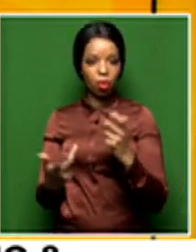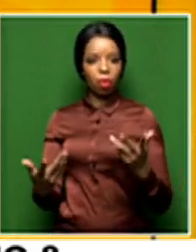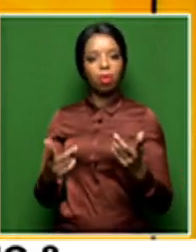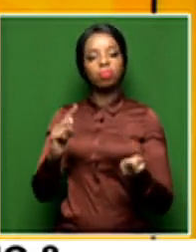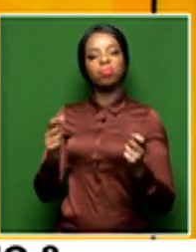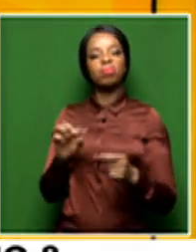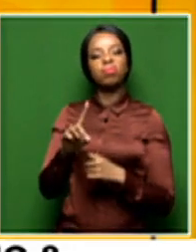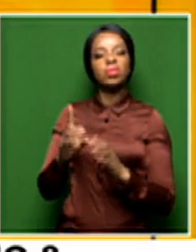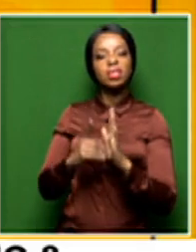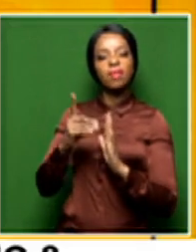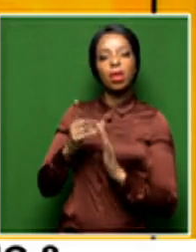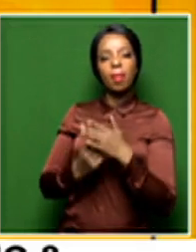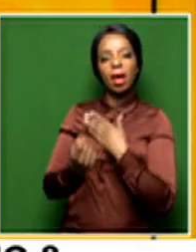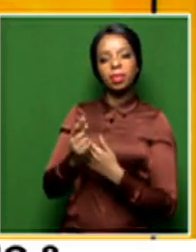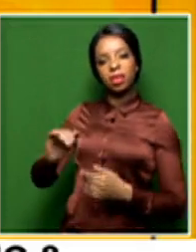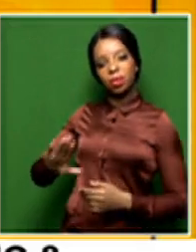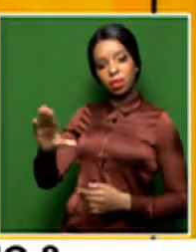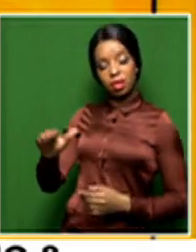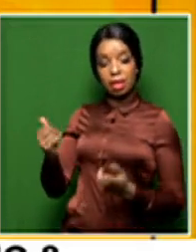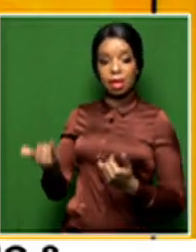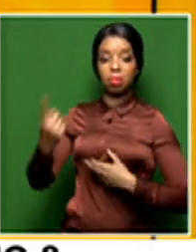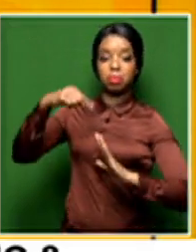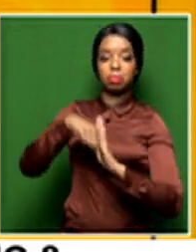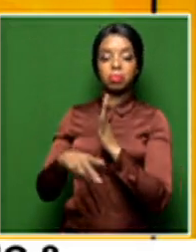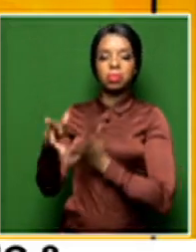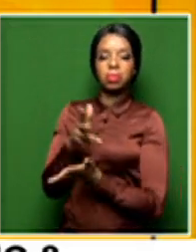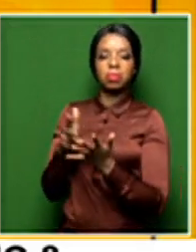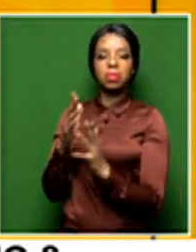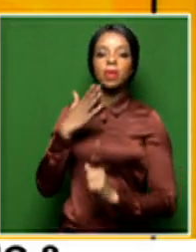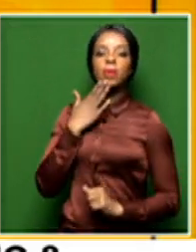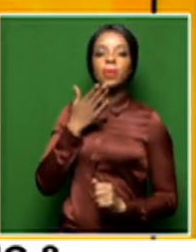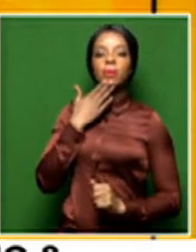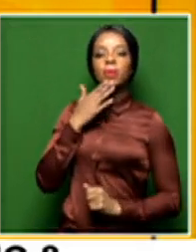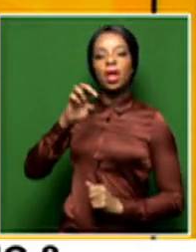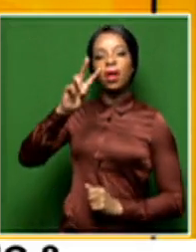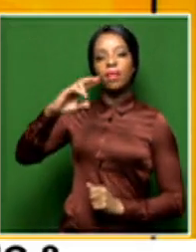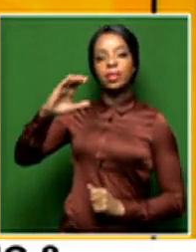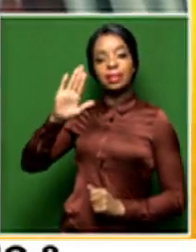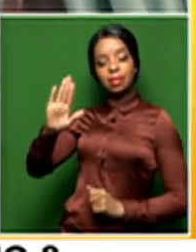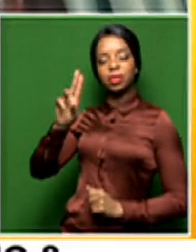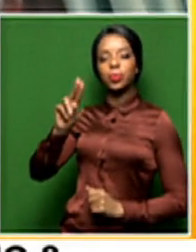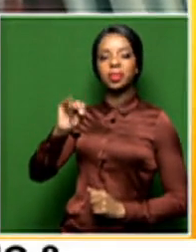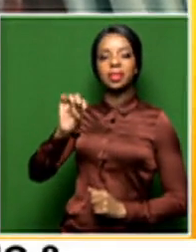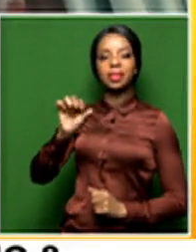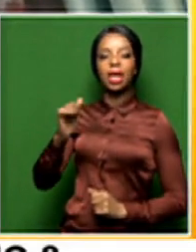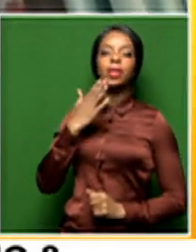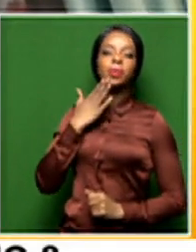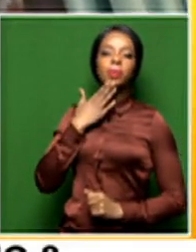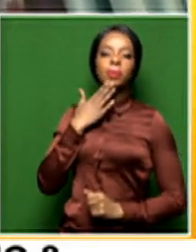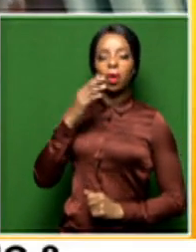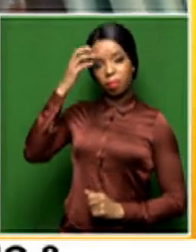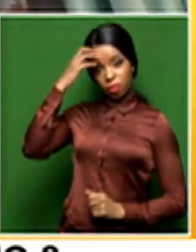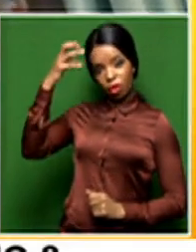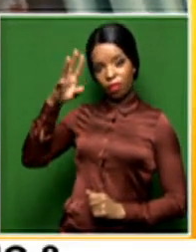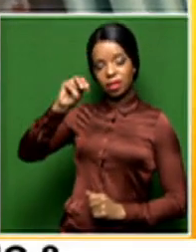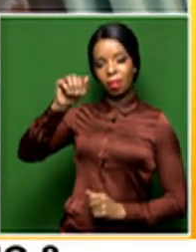Well, joining us to discuss this is the principal and vice-chancellor of UNISA, Professor Mandla Makhanya. Great to